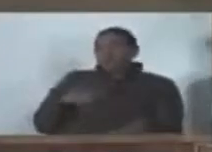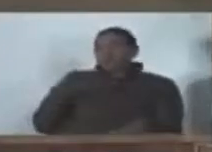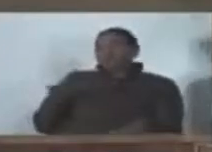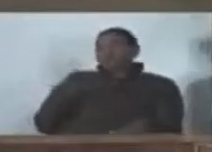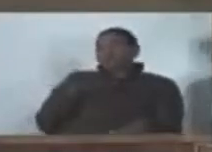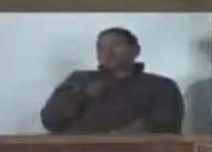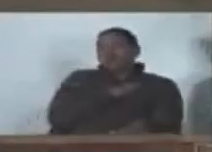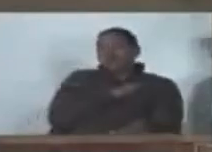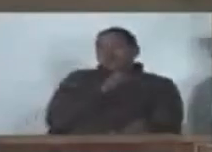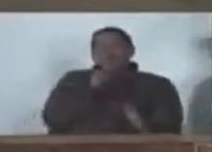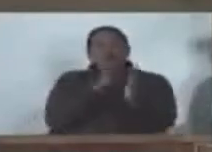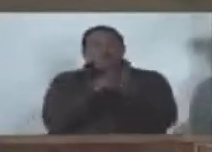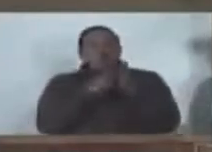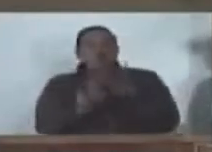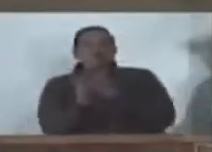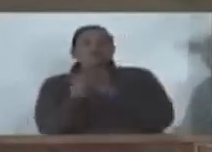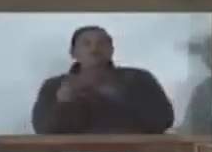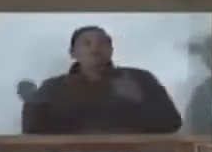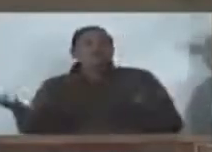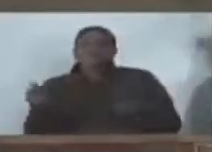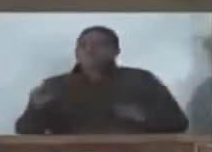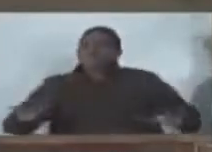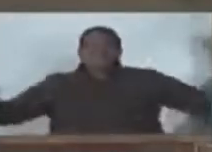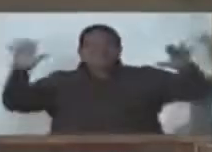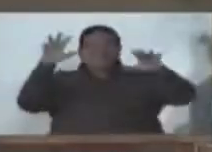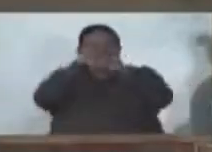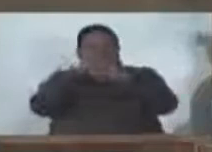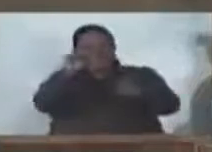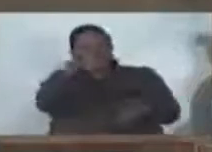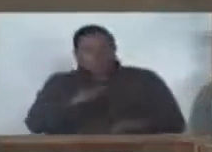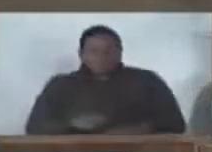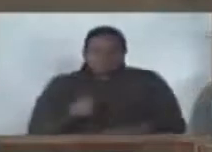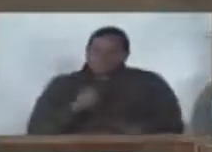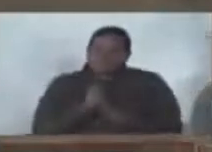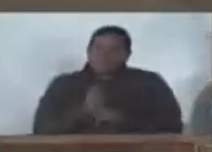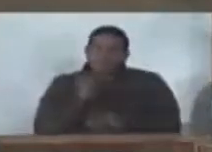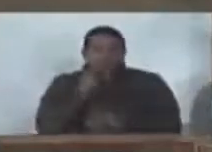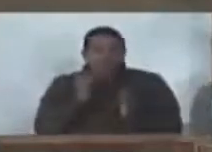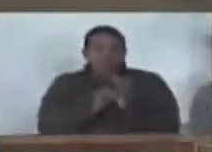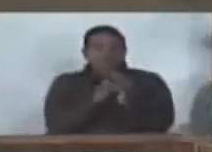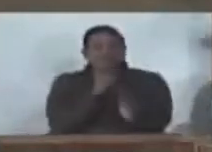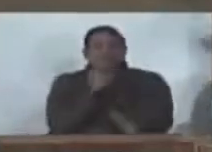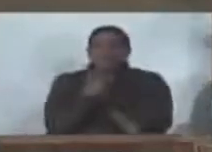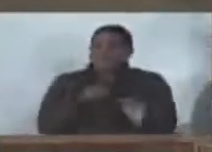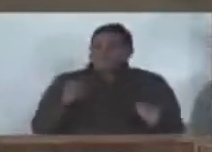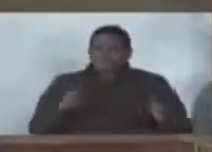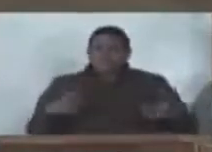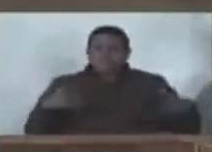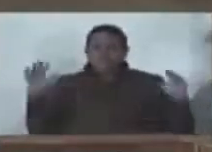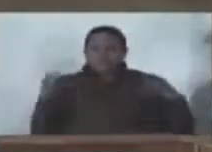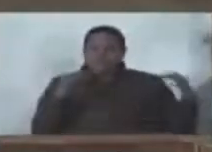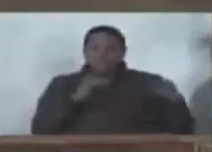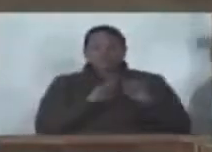requires the participation of everyone. I keep saying that we can end the violence, but